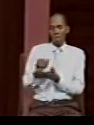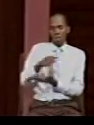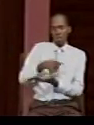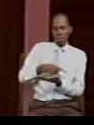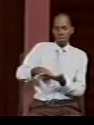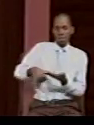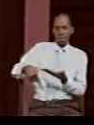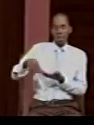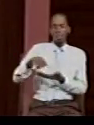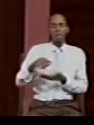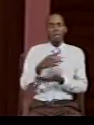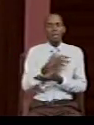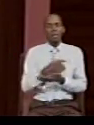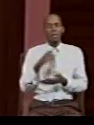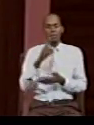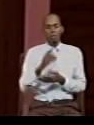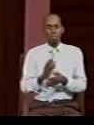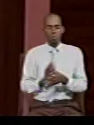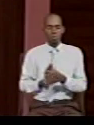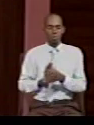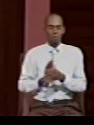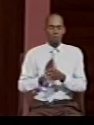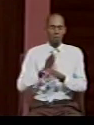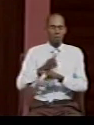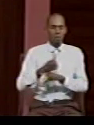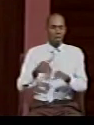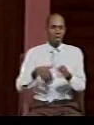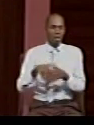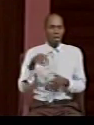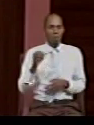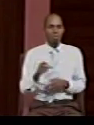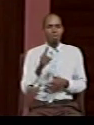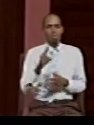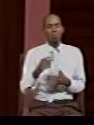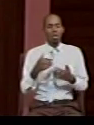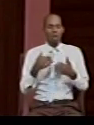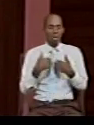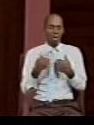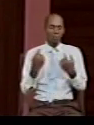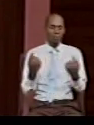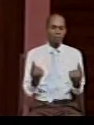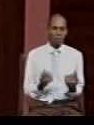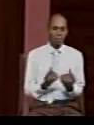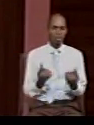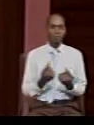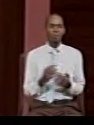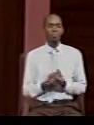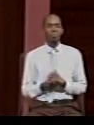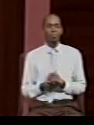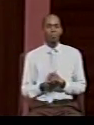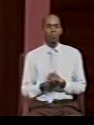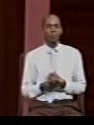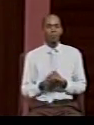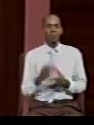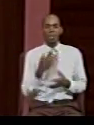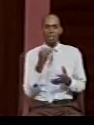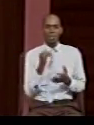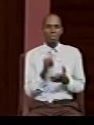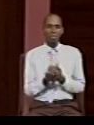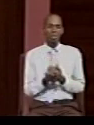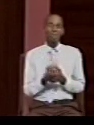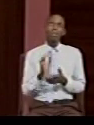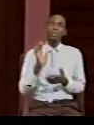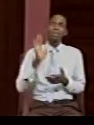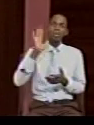and you cross the line, you transgress. That's what he's saying. His word